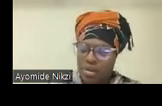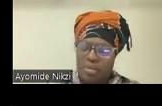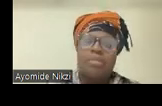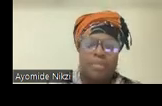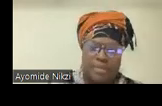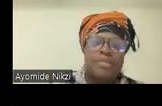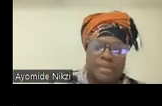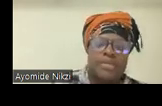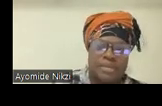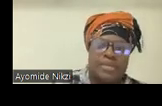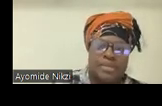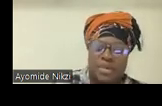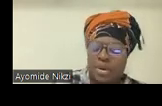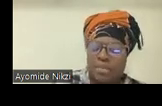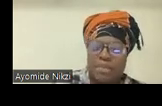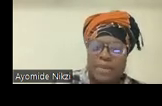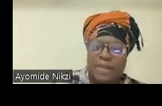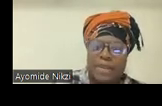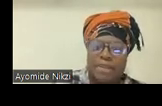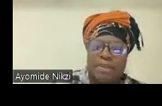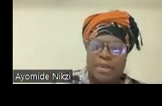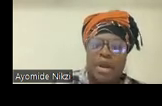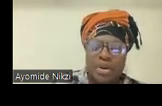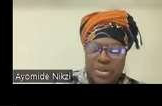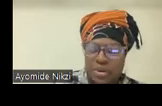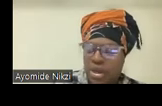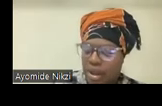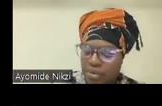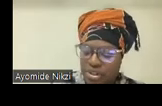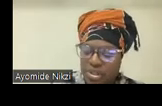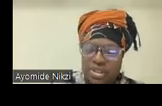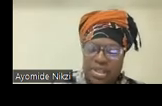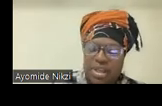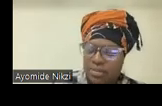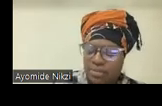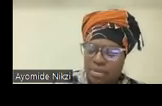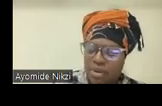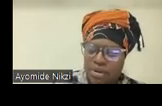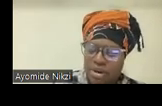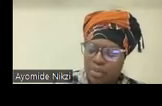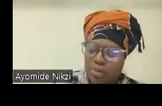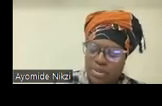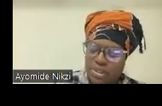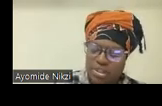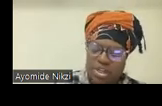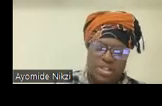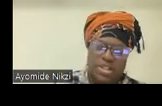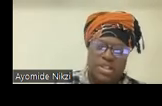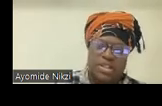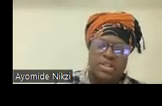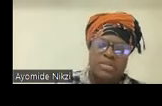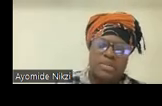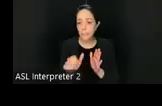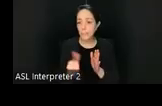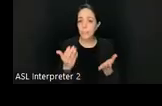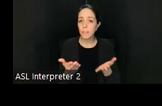Okay. Go ahead, Media. I'm sorry. Oh, no, it's okay. I was just going to say, are there any proposed text changes to